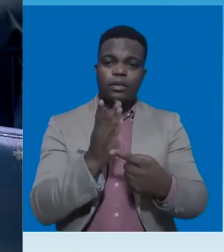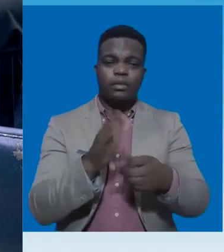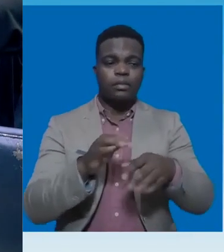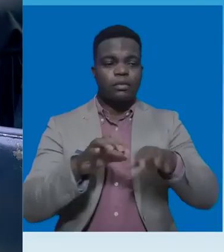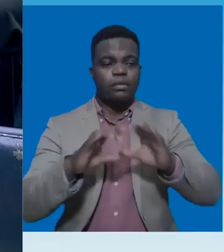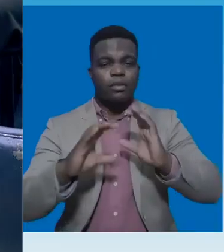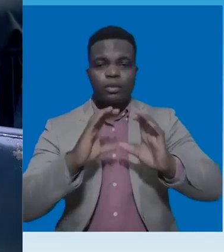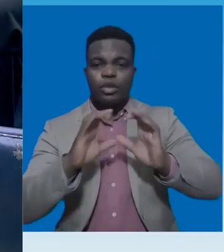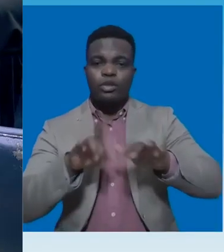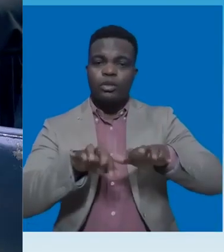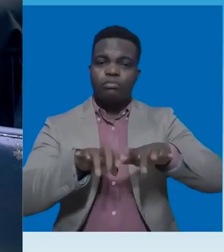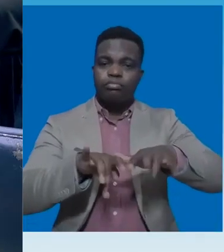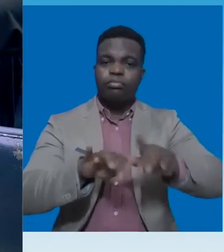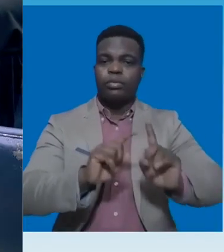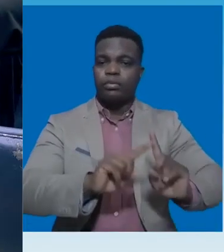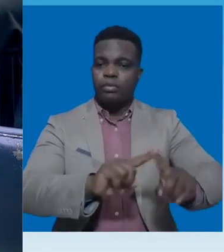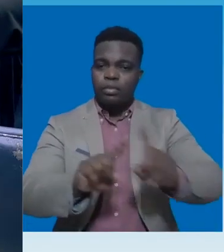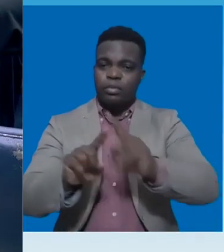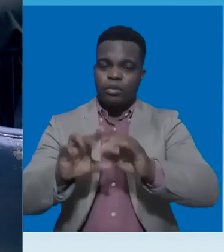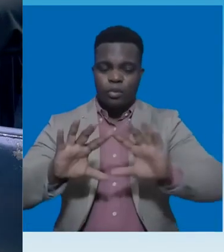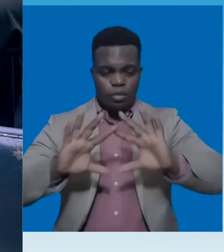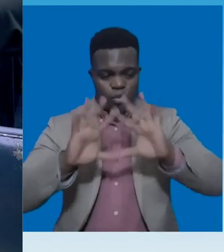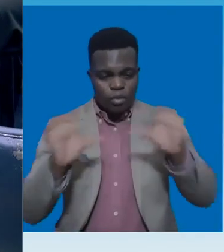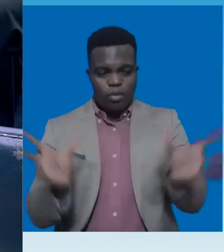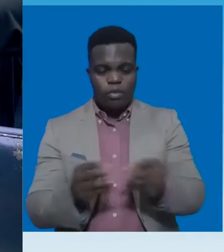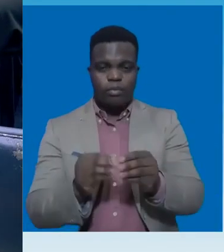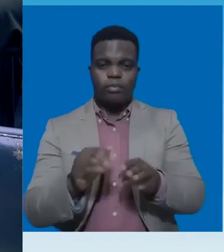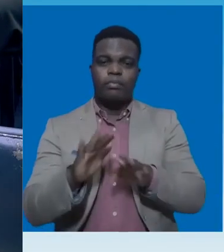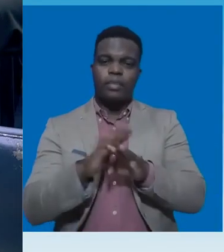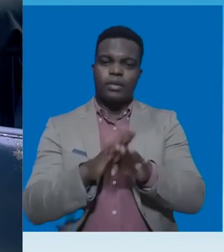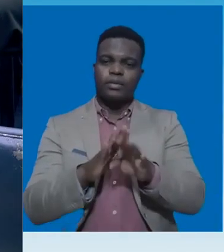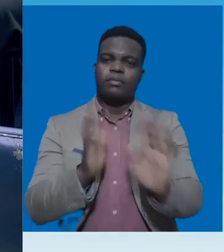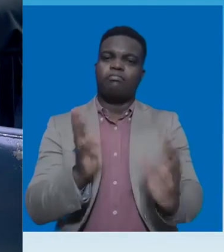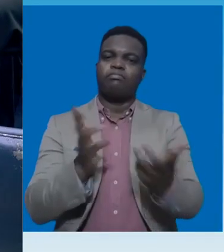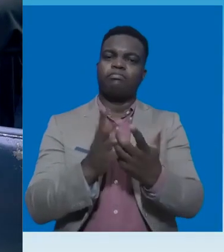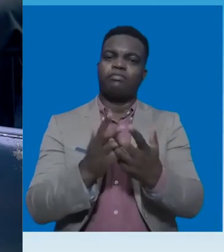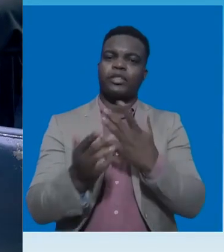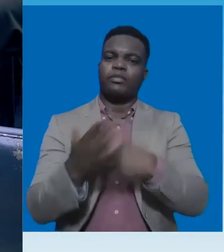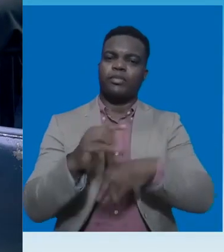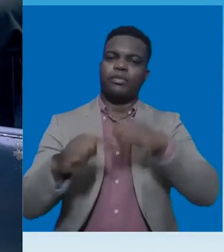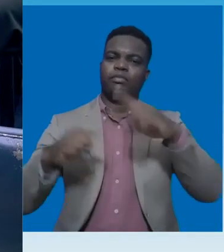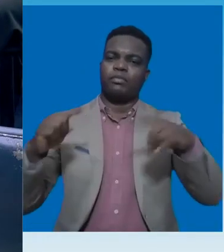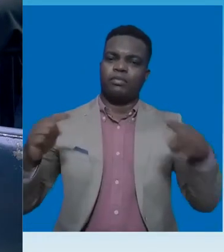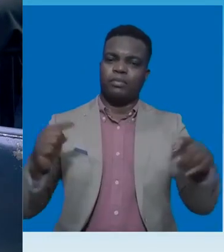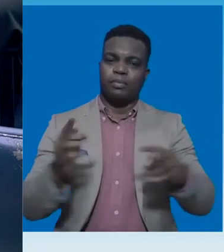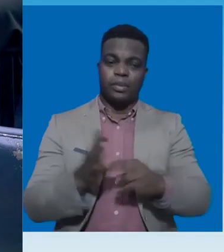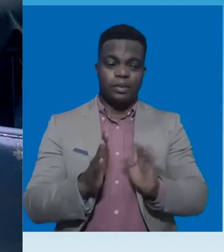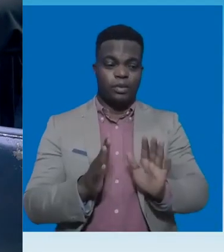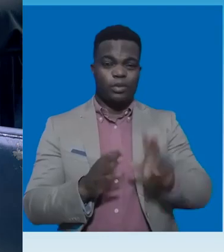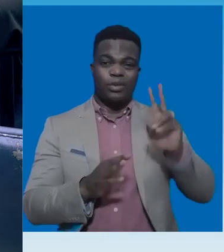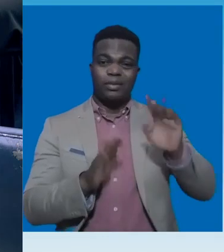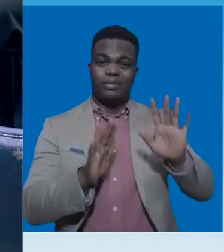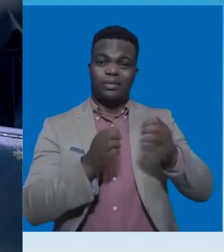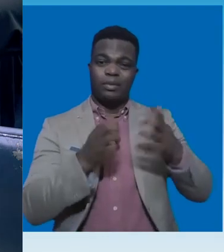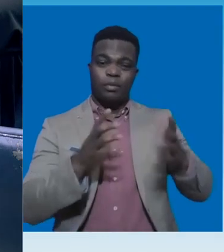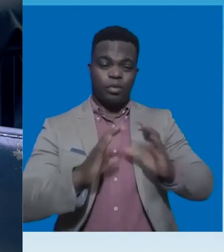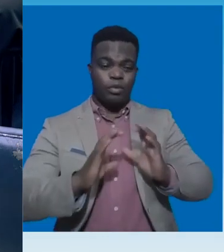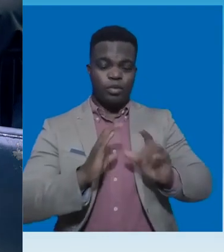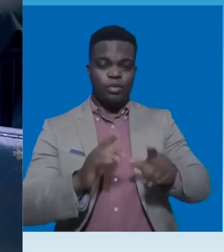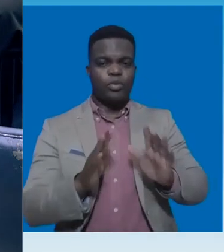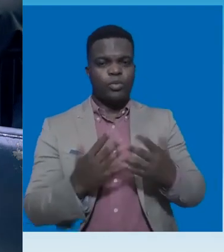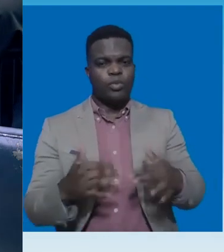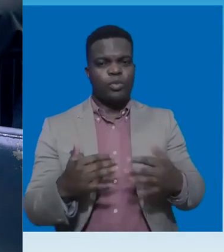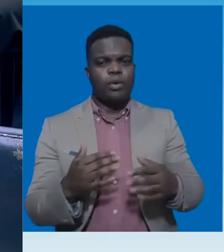standards. It also means that UN communications are available in accessible formats, including